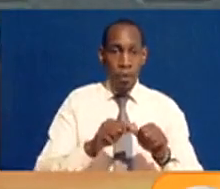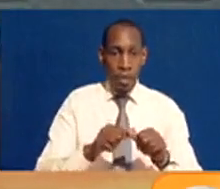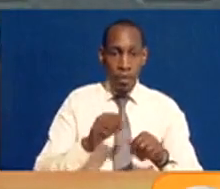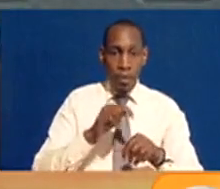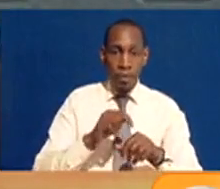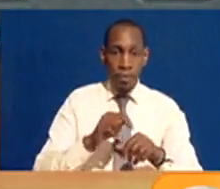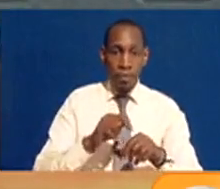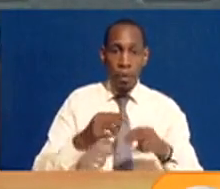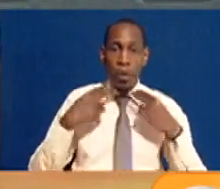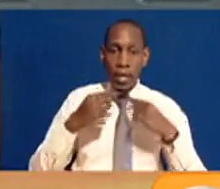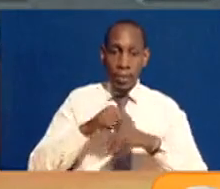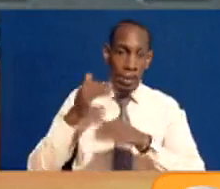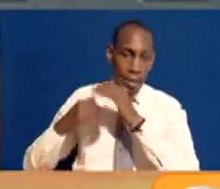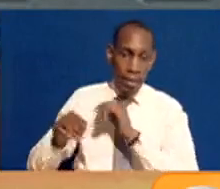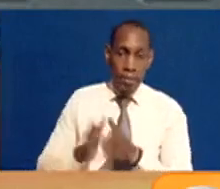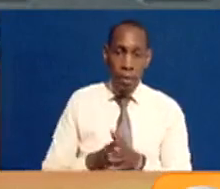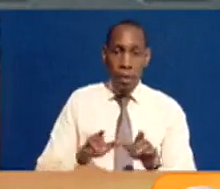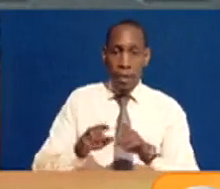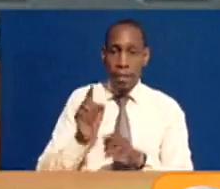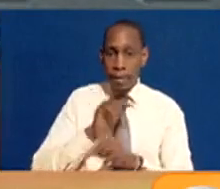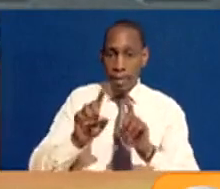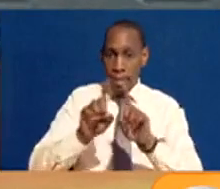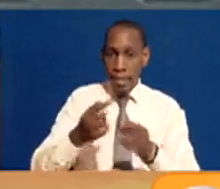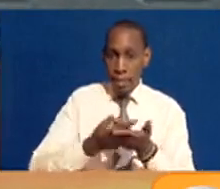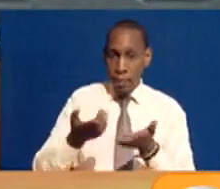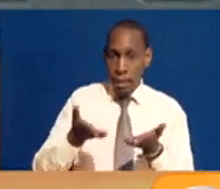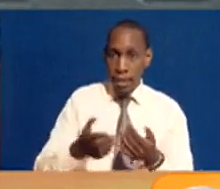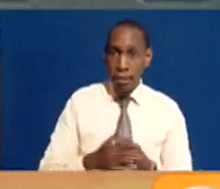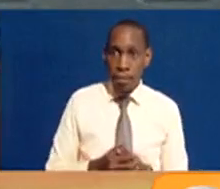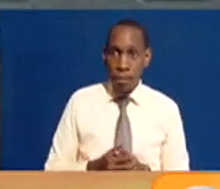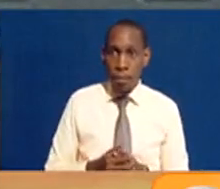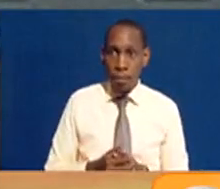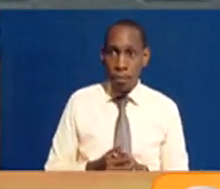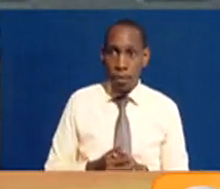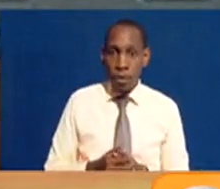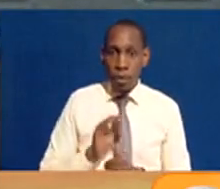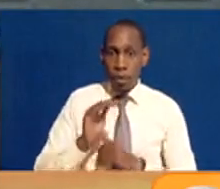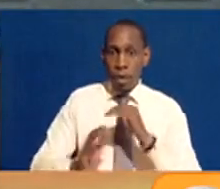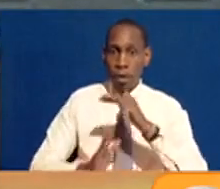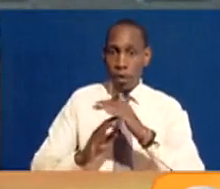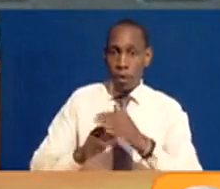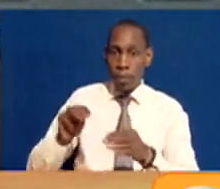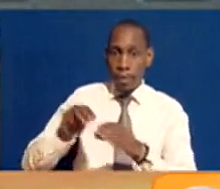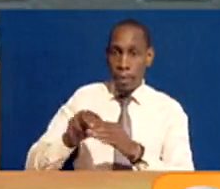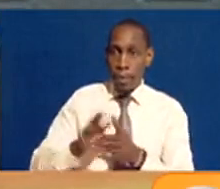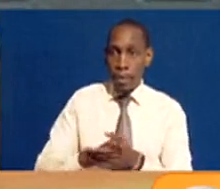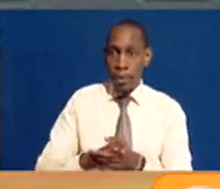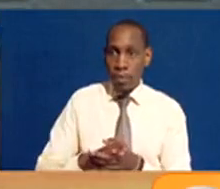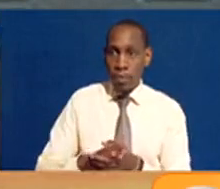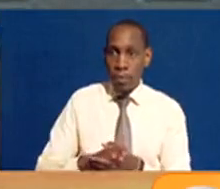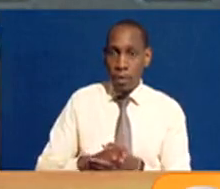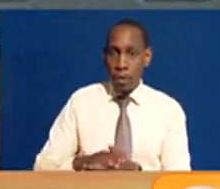past. In this just concluded exam week, we have all the senior-most members of the